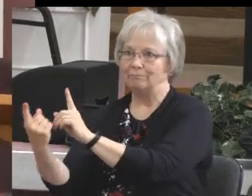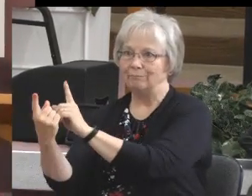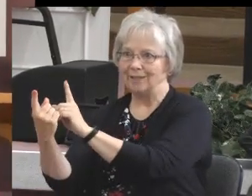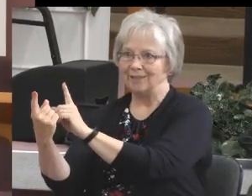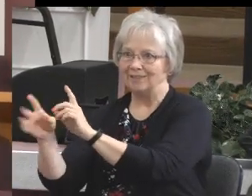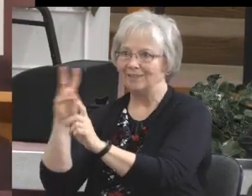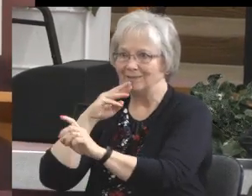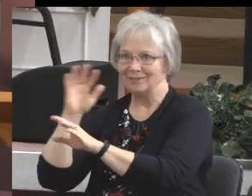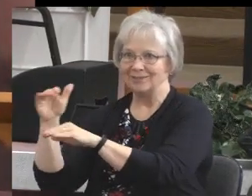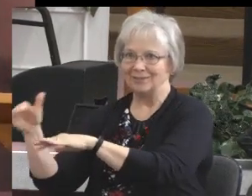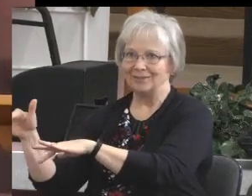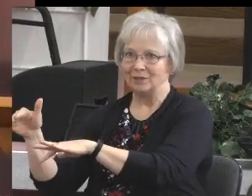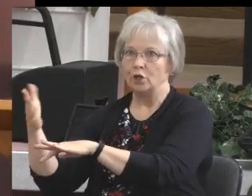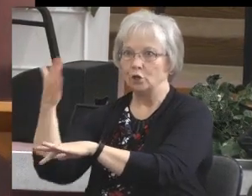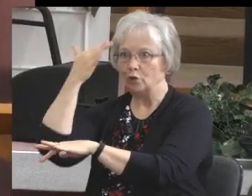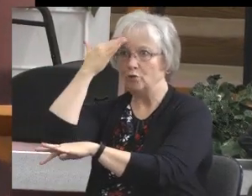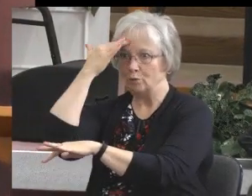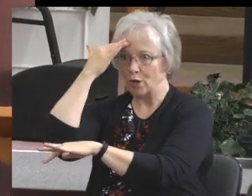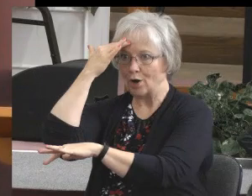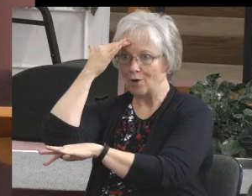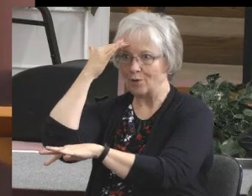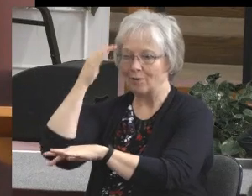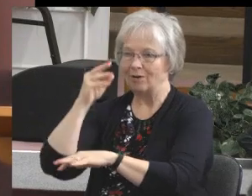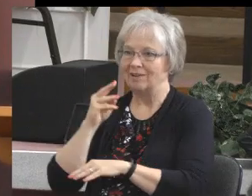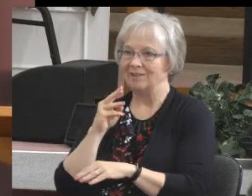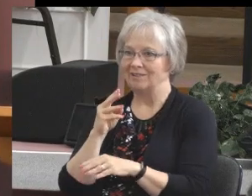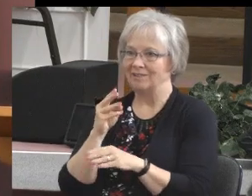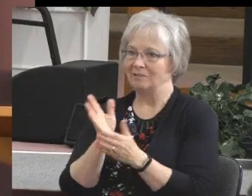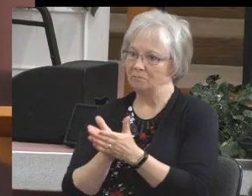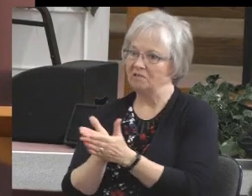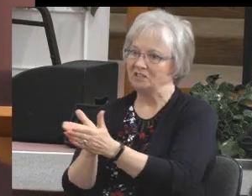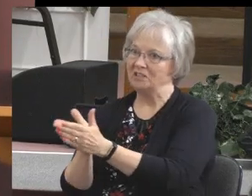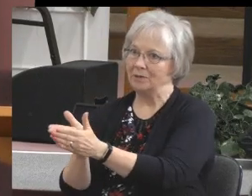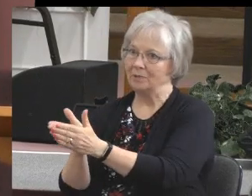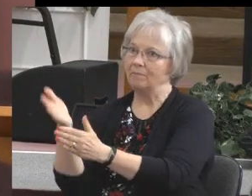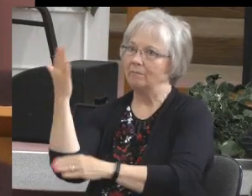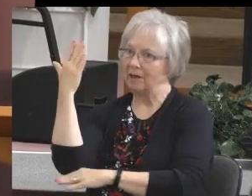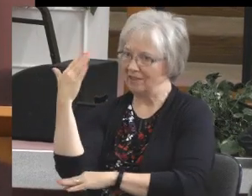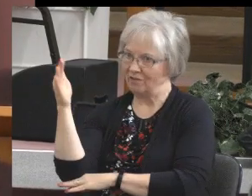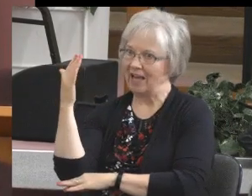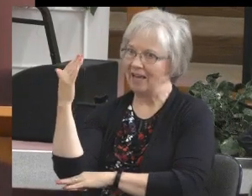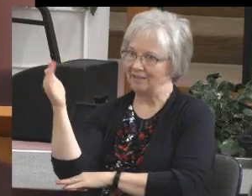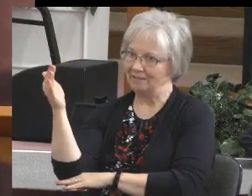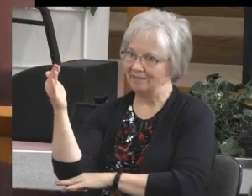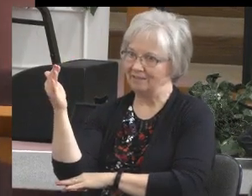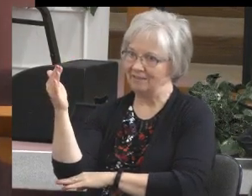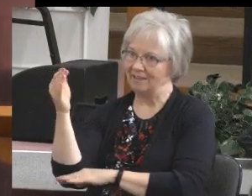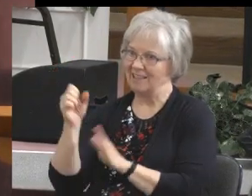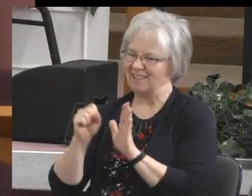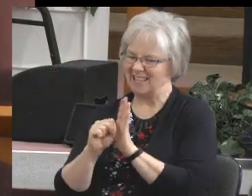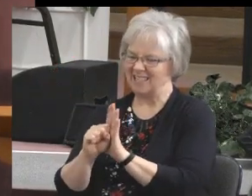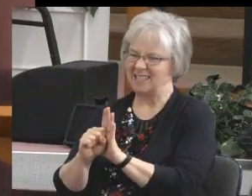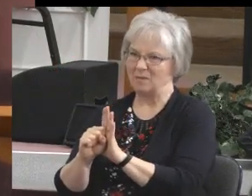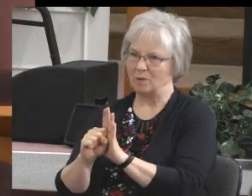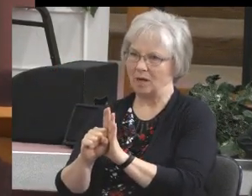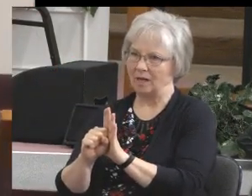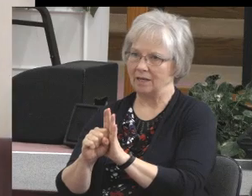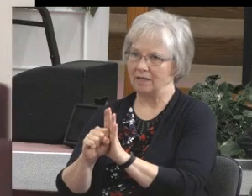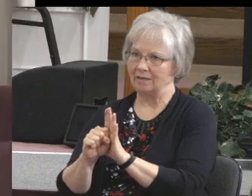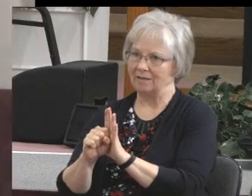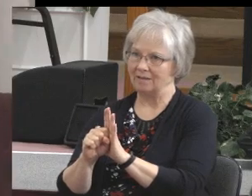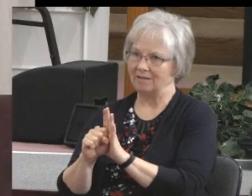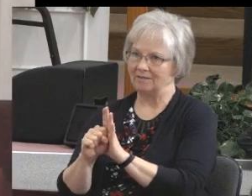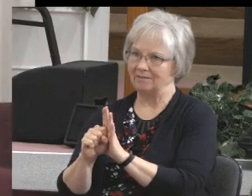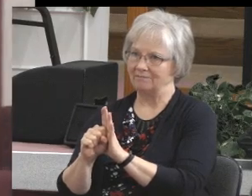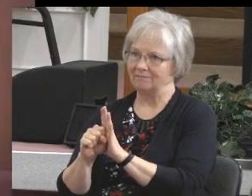that is how you know whose ship it is. That symbolic identity. And it's an